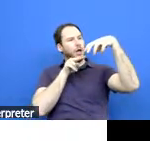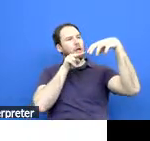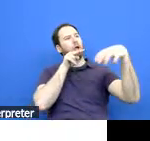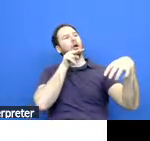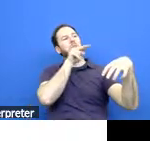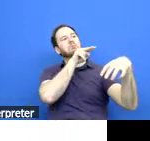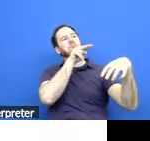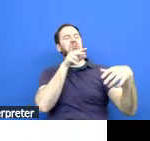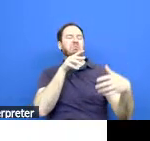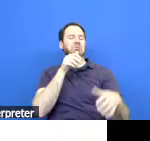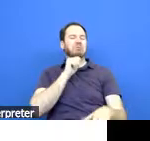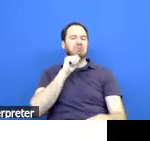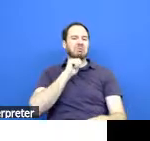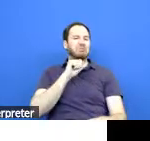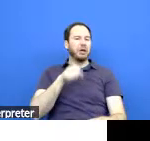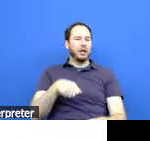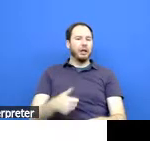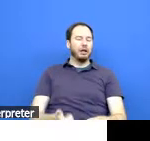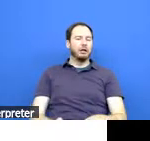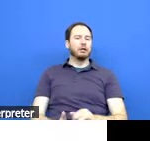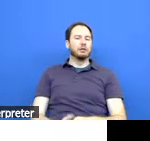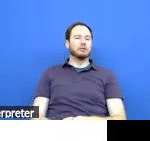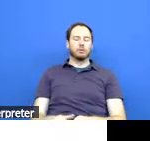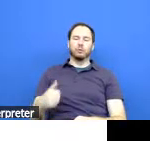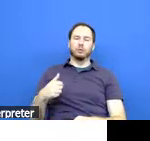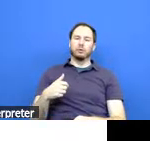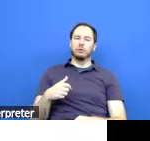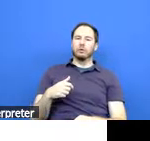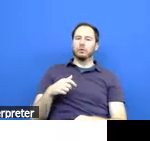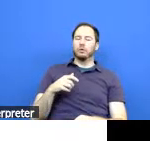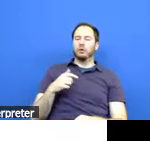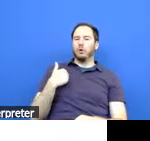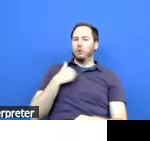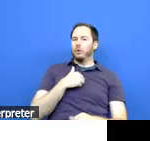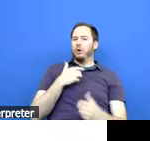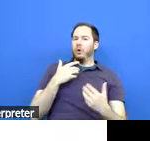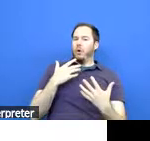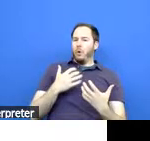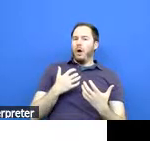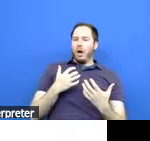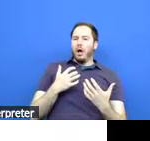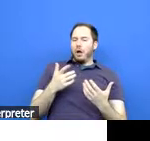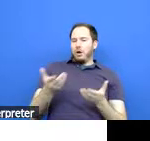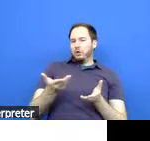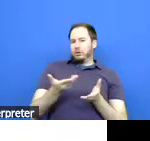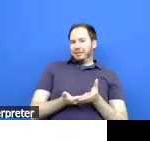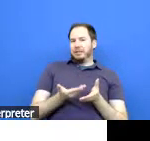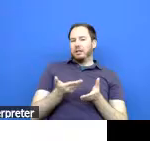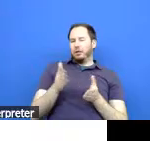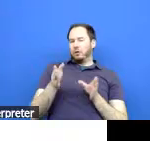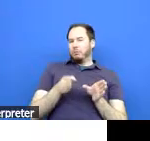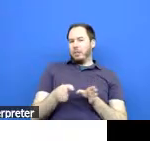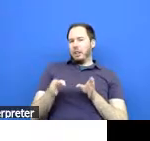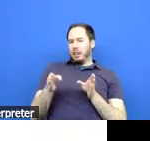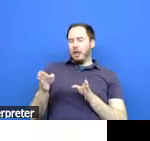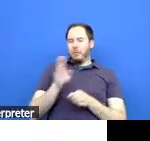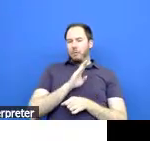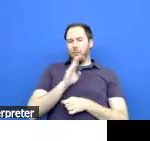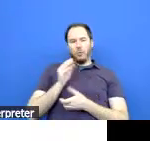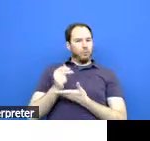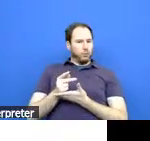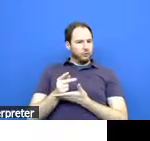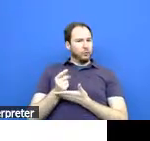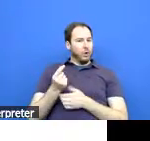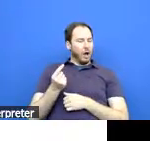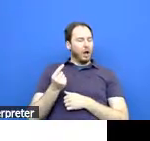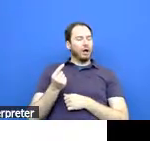for, one of the things we would like to see, again, from a planning board approval standpoint, is we'd